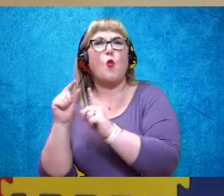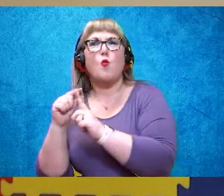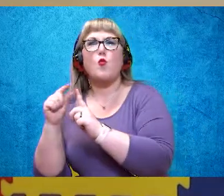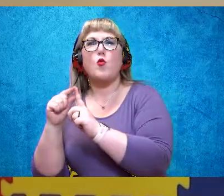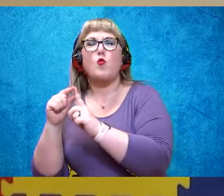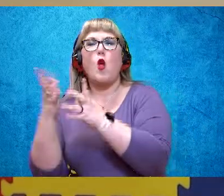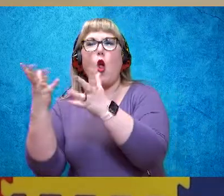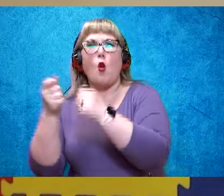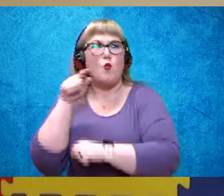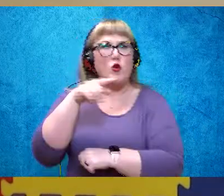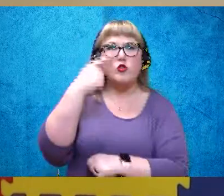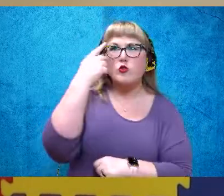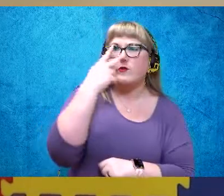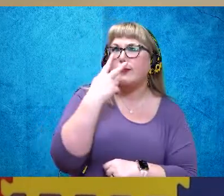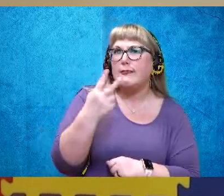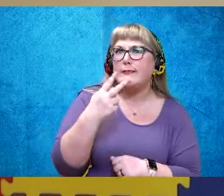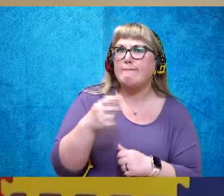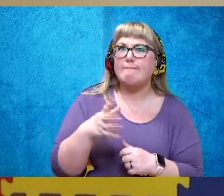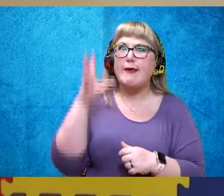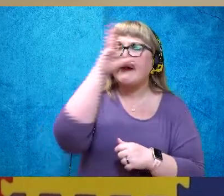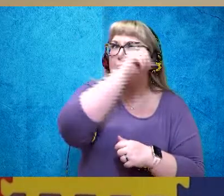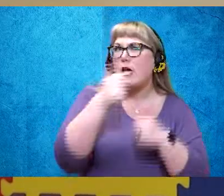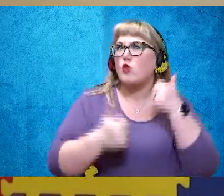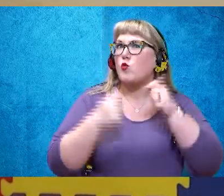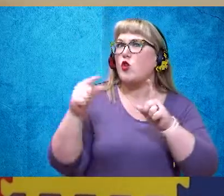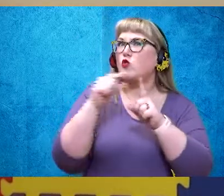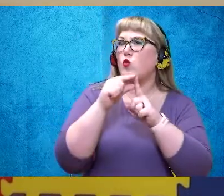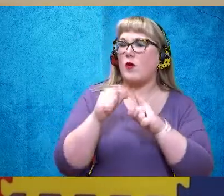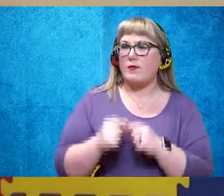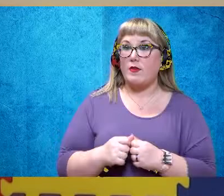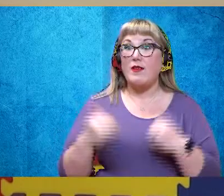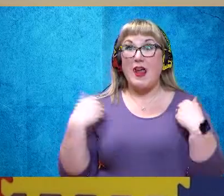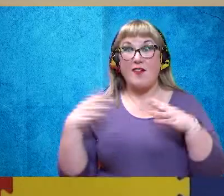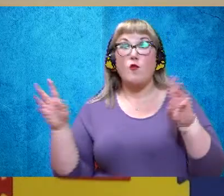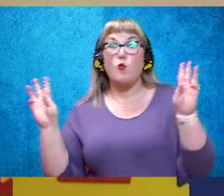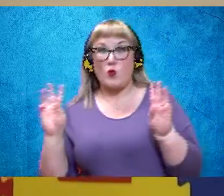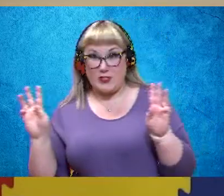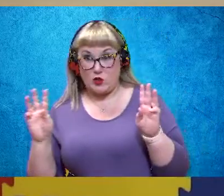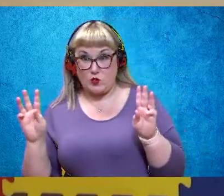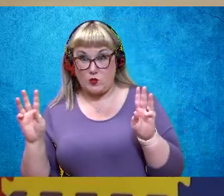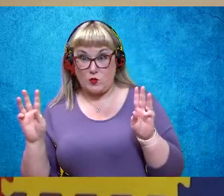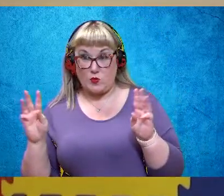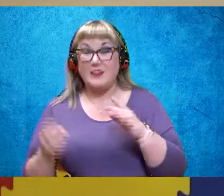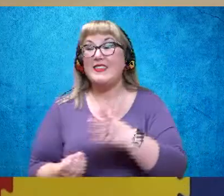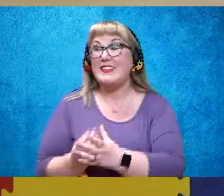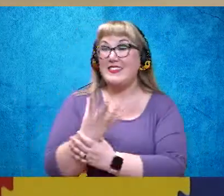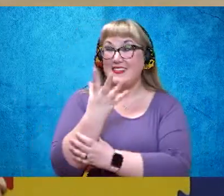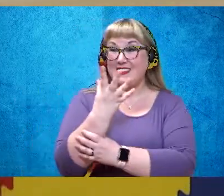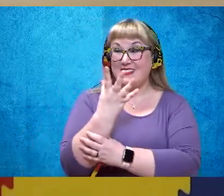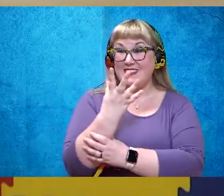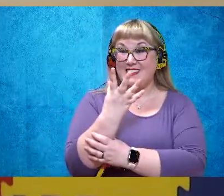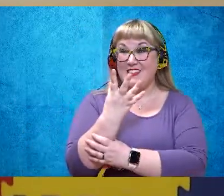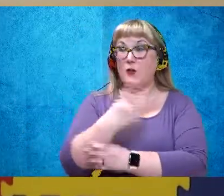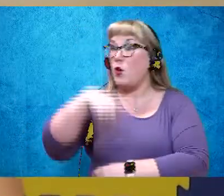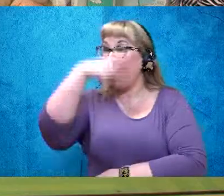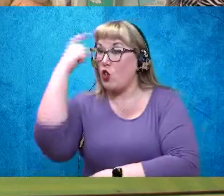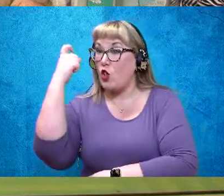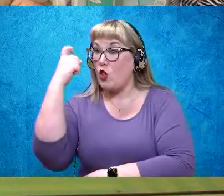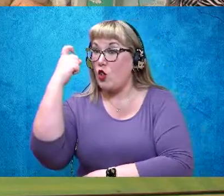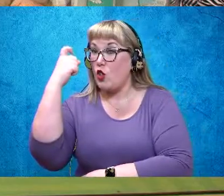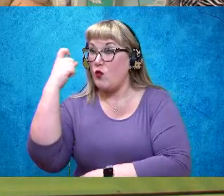see if you can guess which word it is. So we have winter, spring,